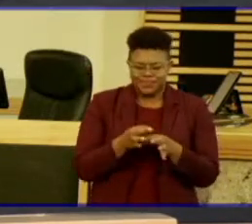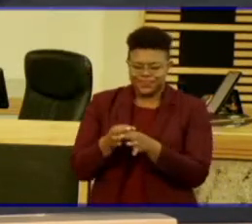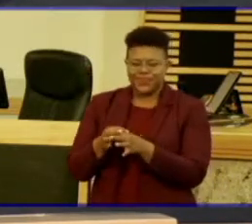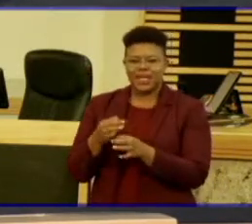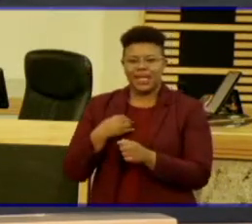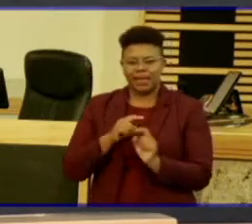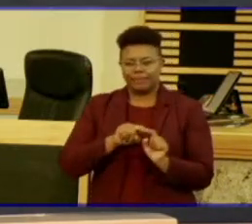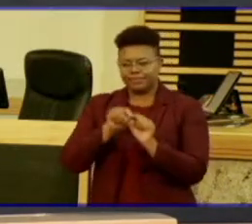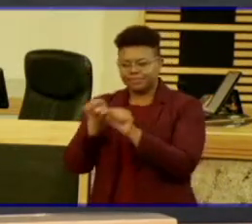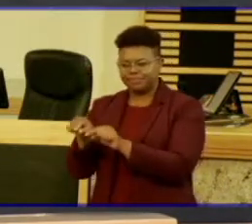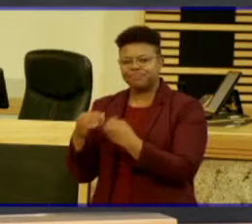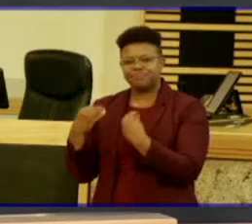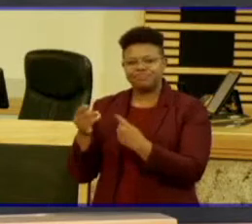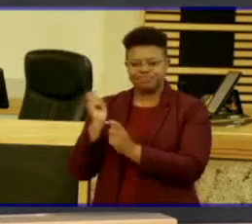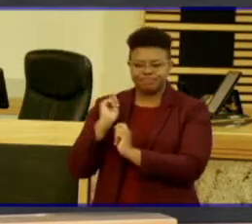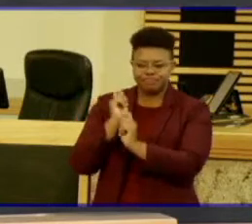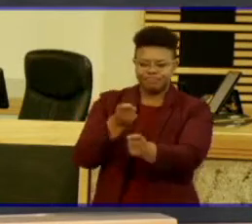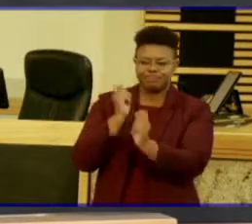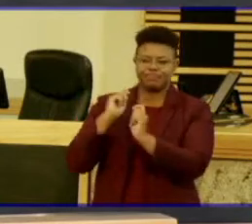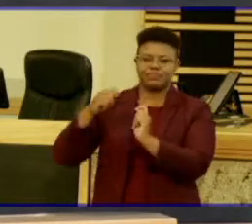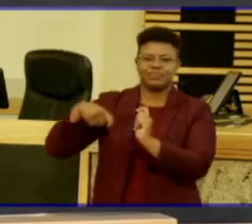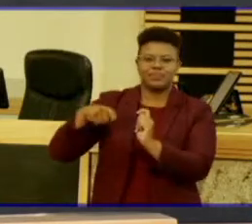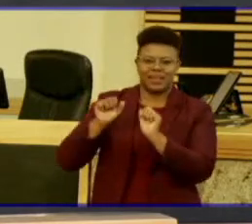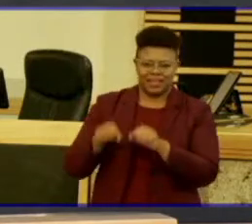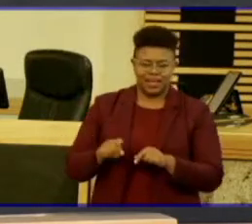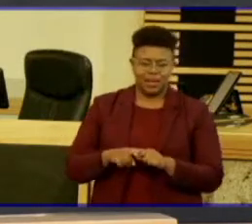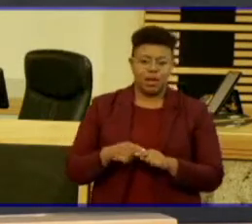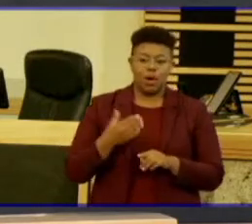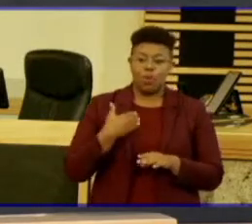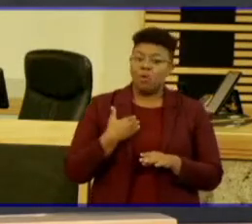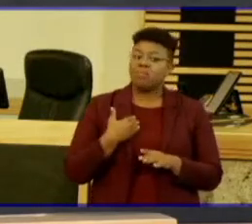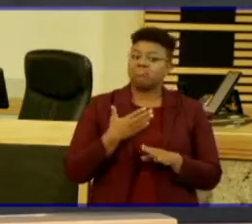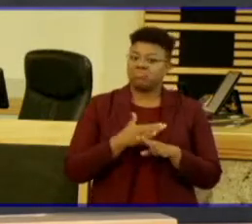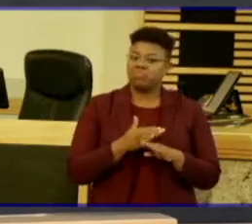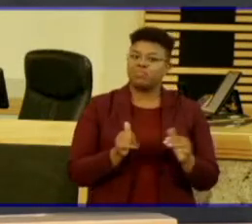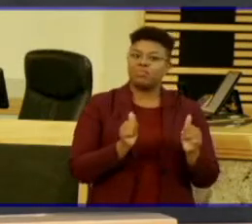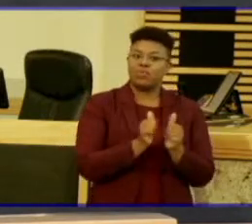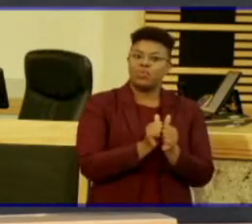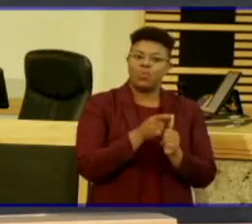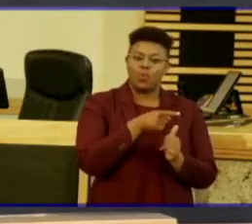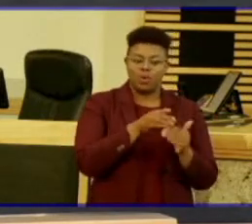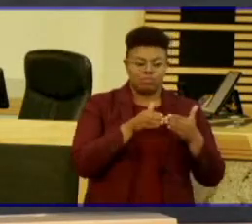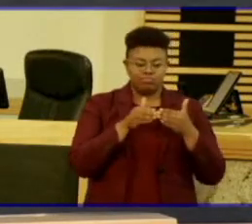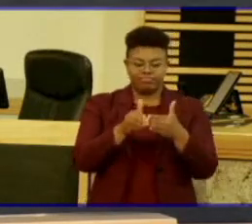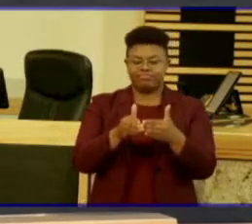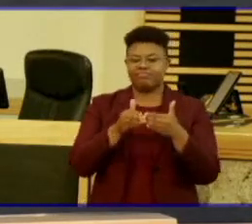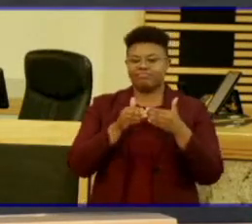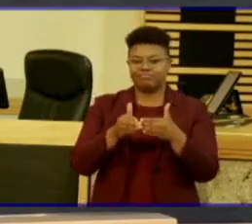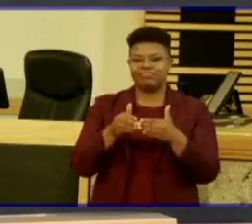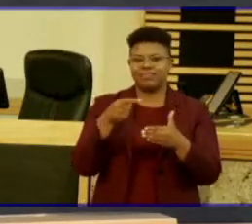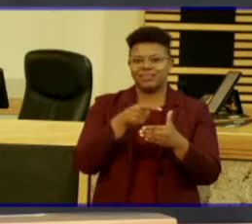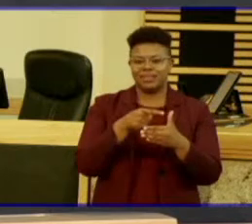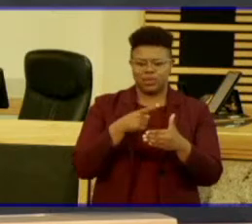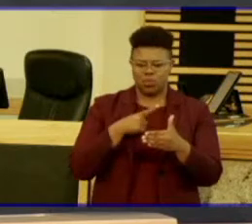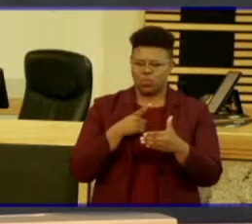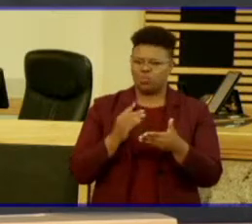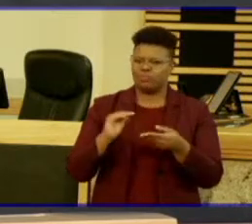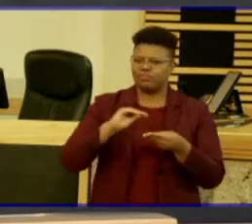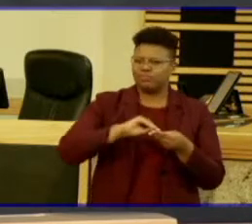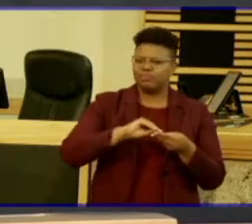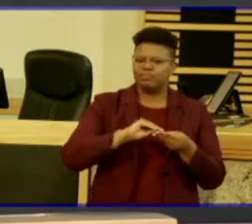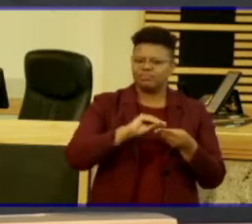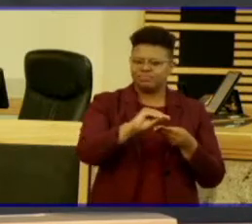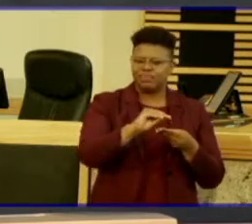decision to relocate the Transnet National Port Authority head office to our province, as it will contribute towards the growth of our